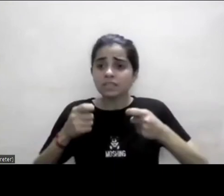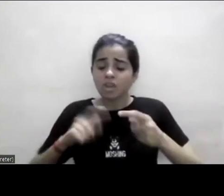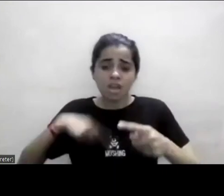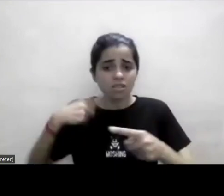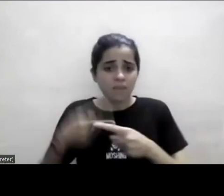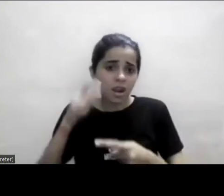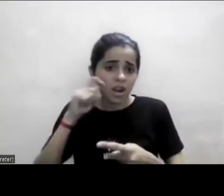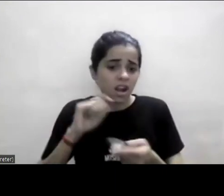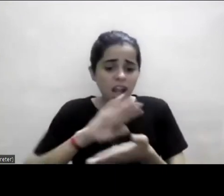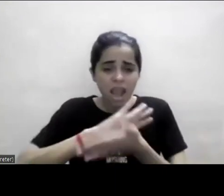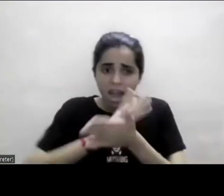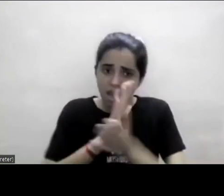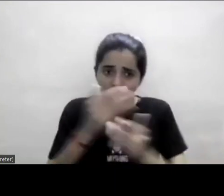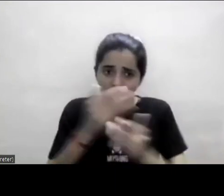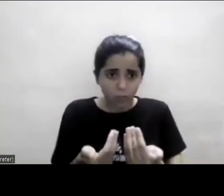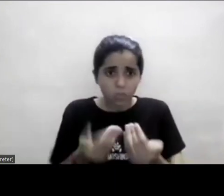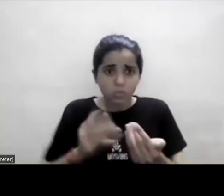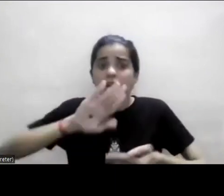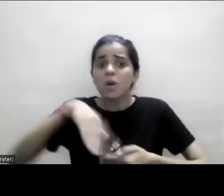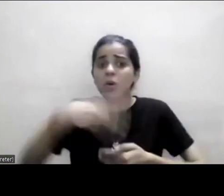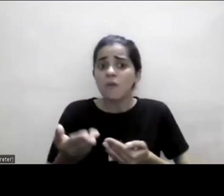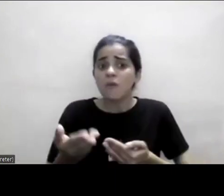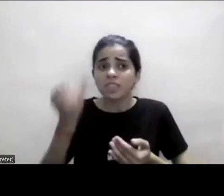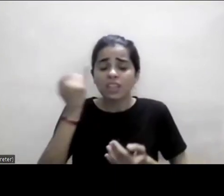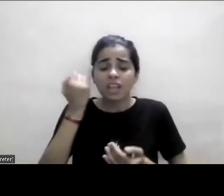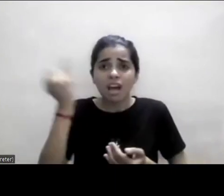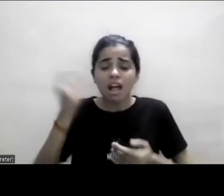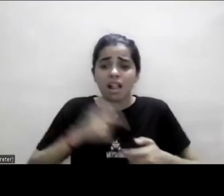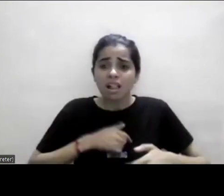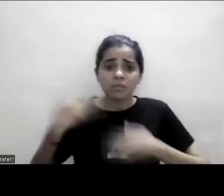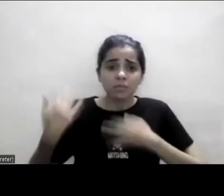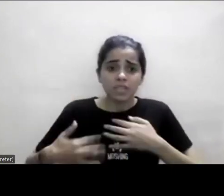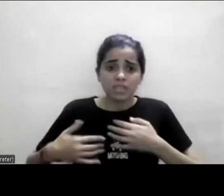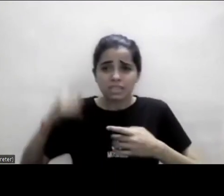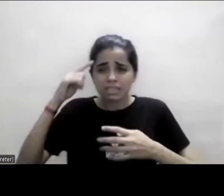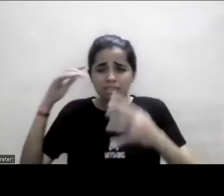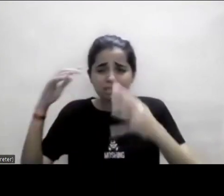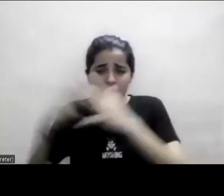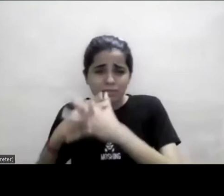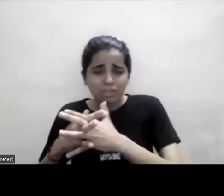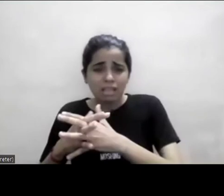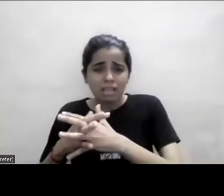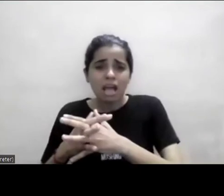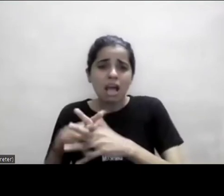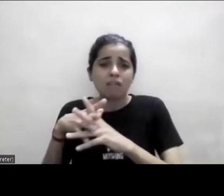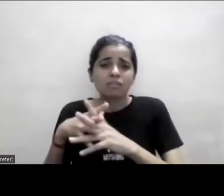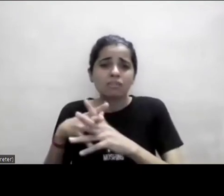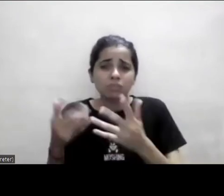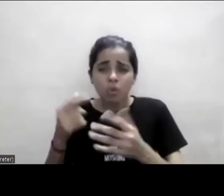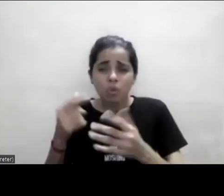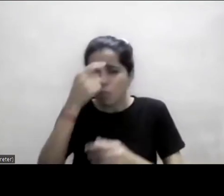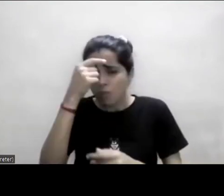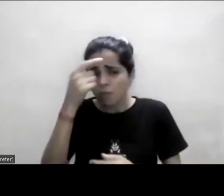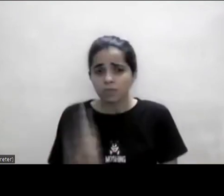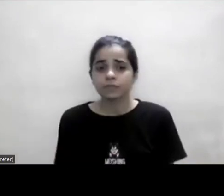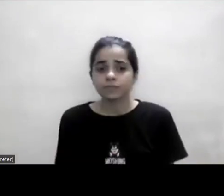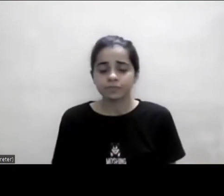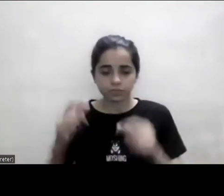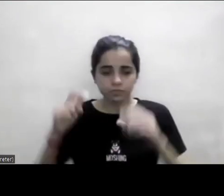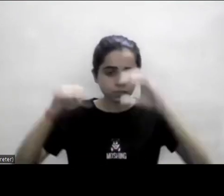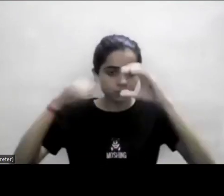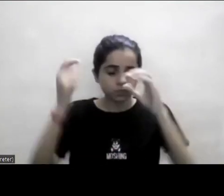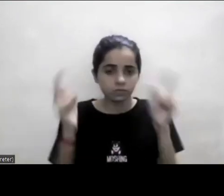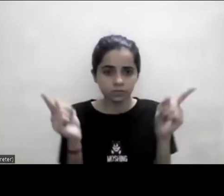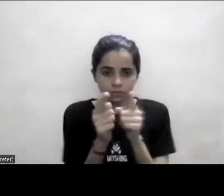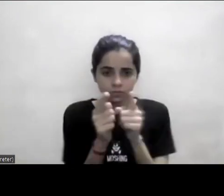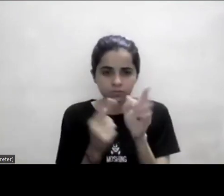trauma? We would also talk about this idea of post-traumatic stress disorders in a while. Let me just show you the scene here. It's a